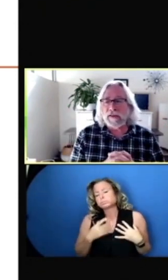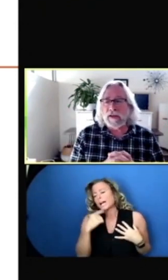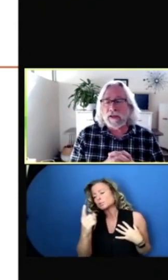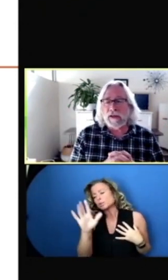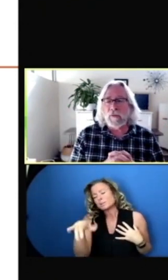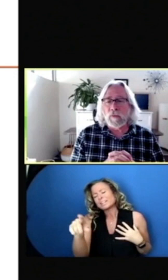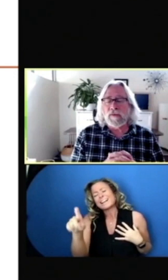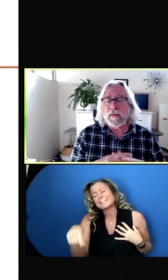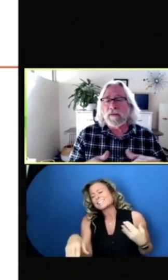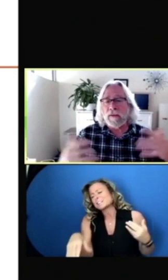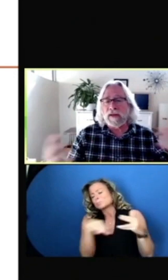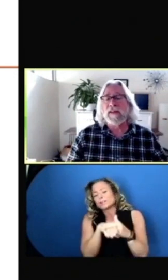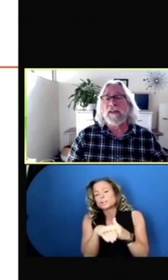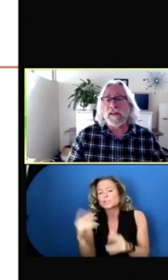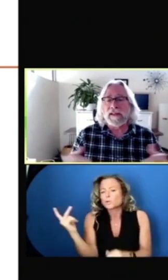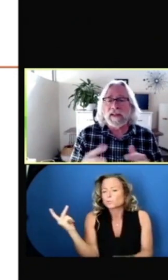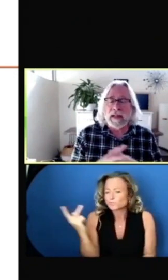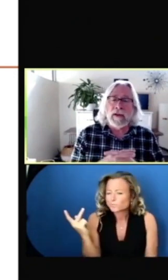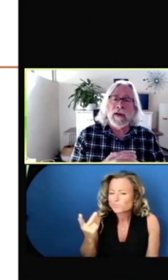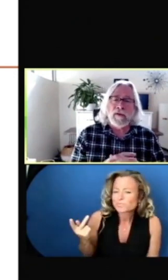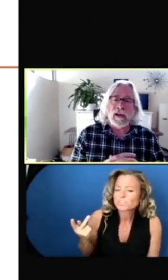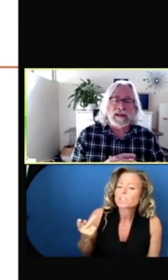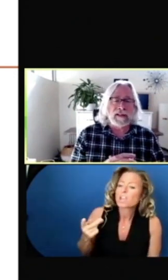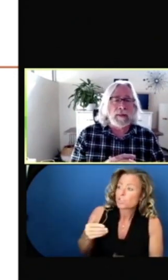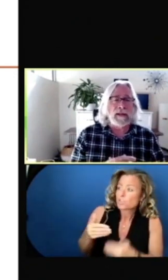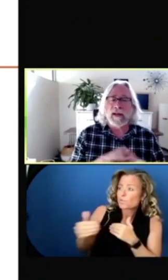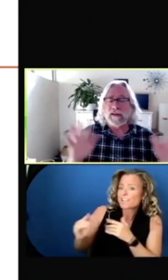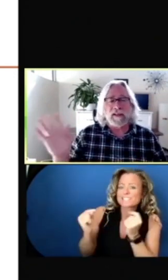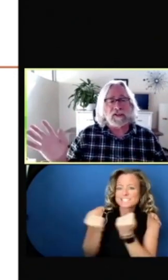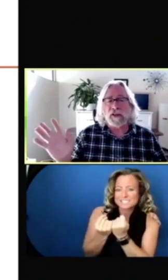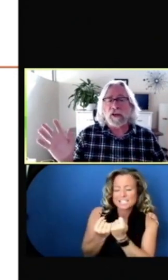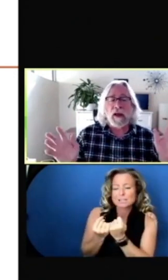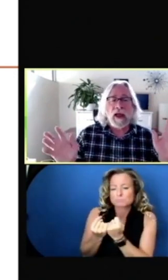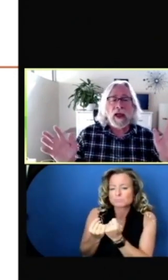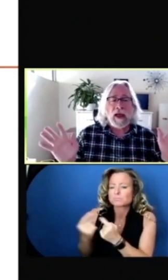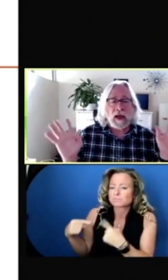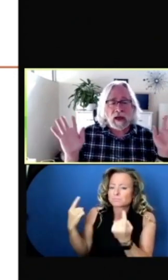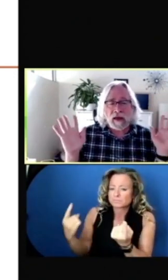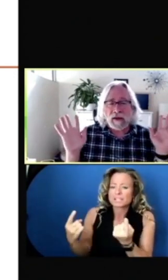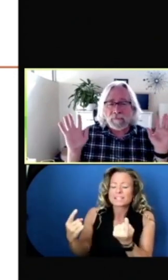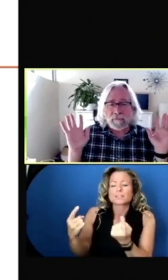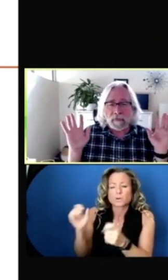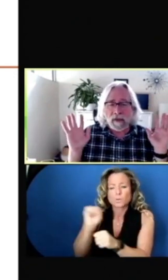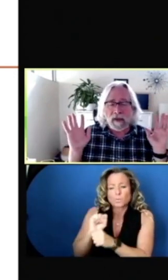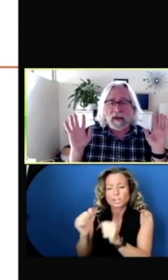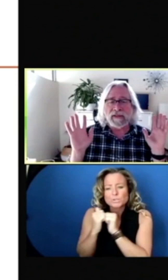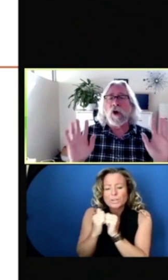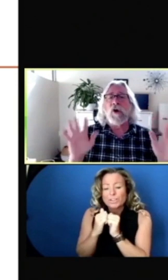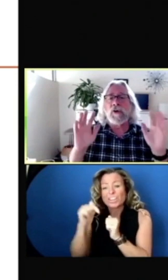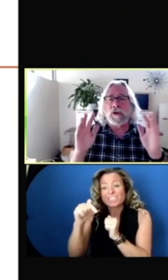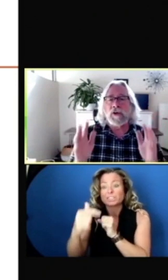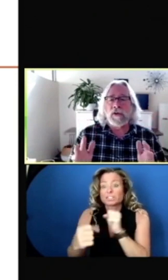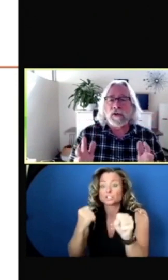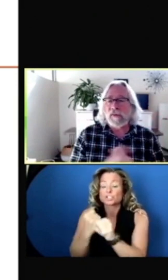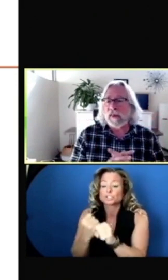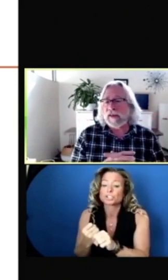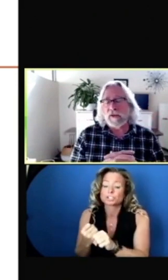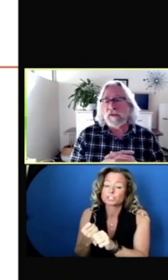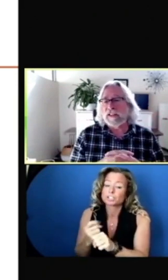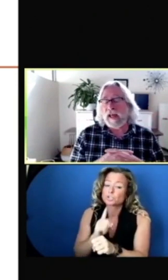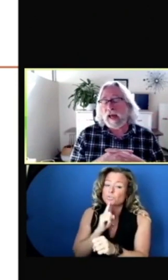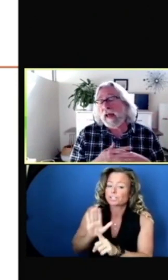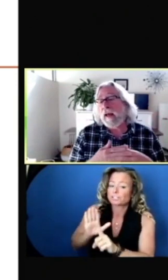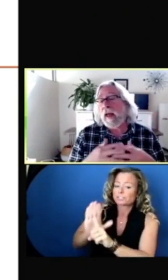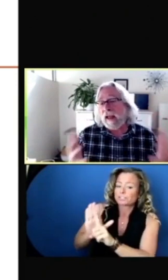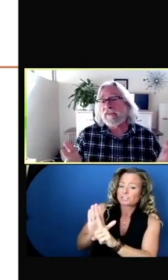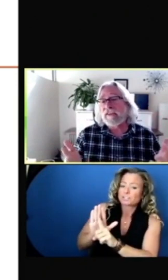on this with me and the rest of the team for the last couple of years. And this year, it's all her thing. So